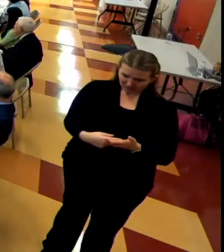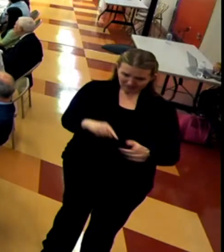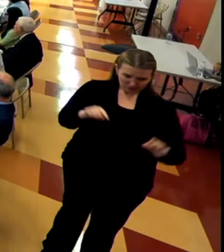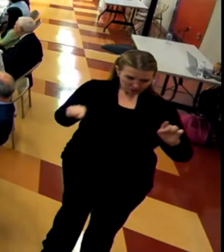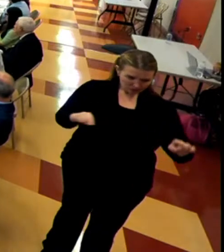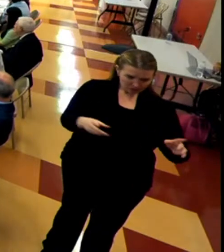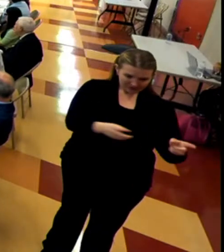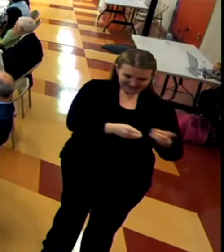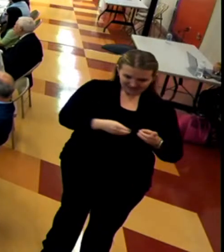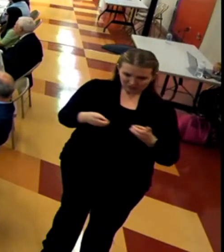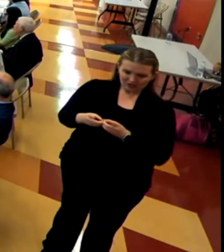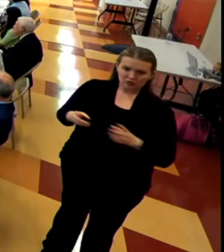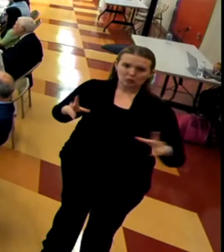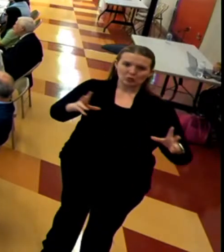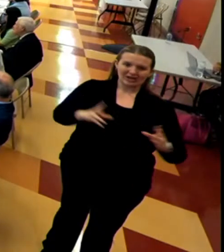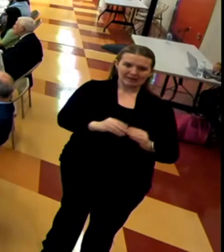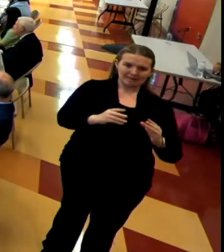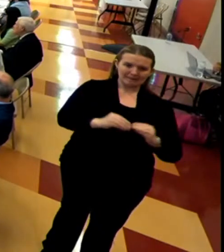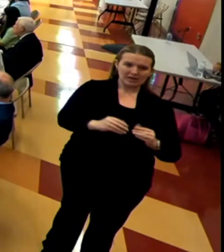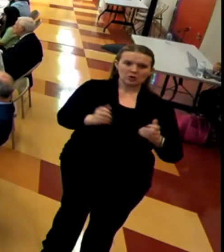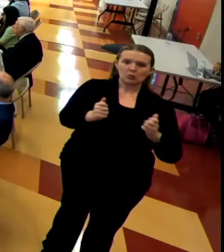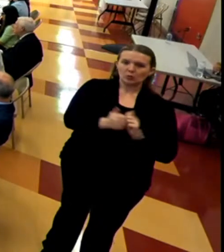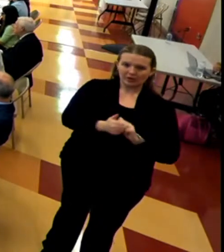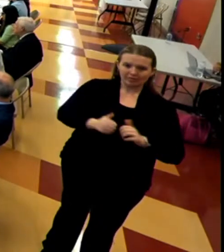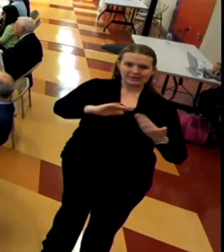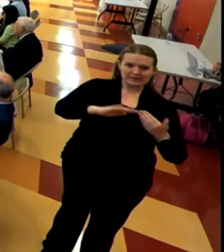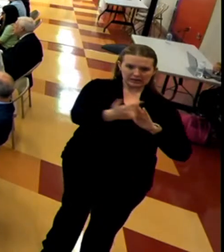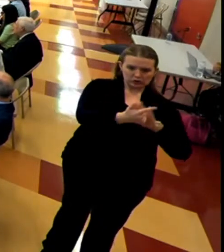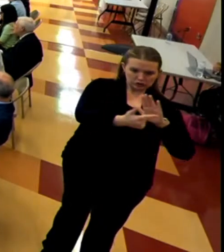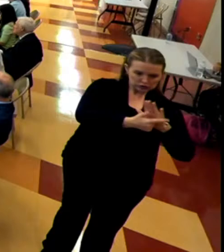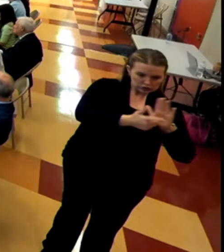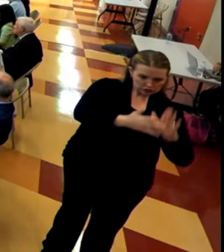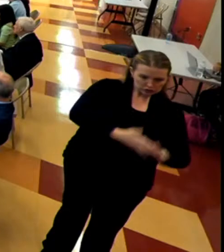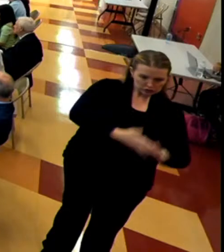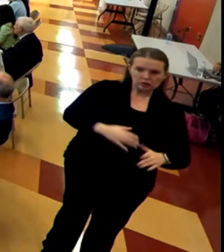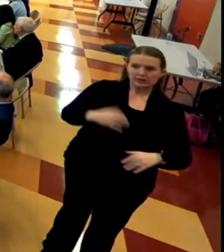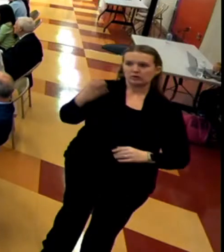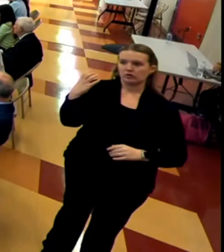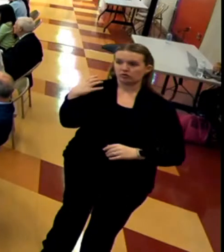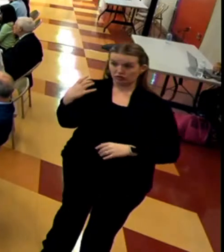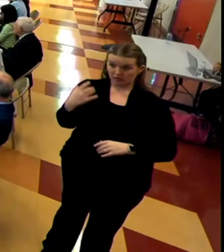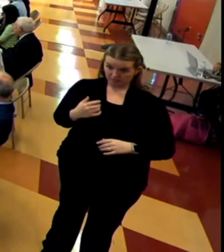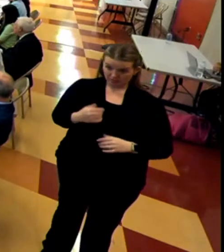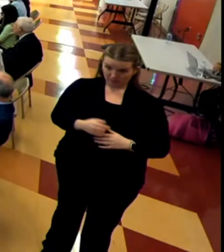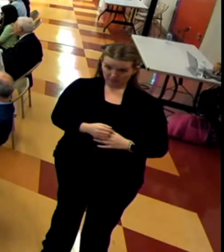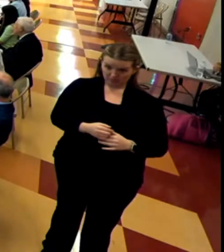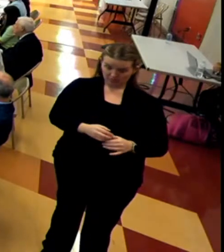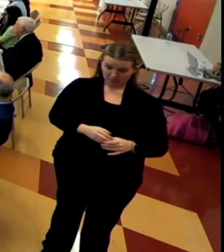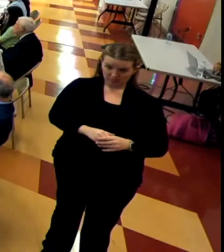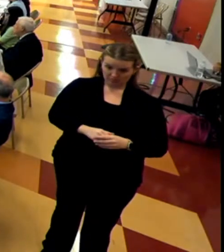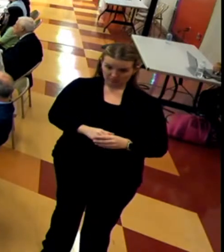districts were going to meet outside of the room with the city attorney or the chairs.